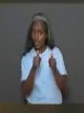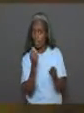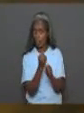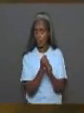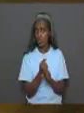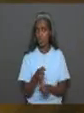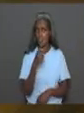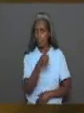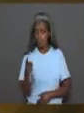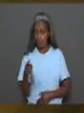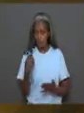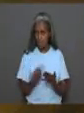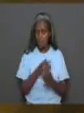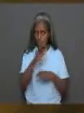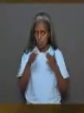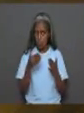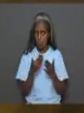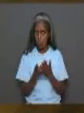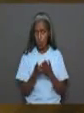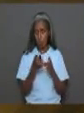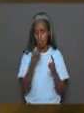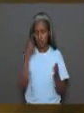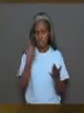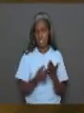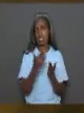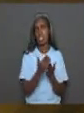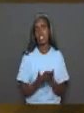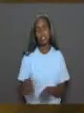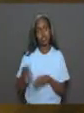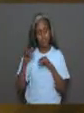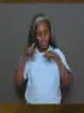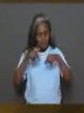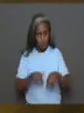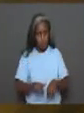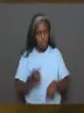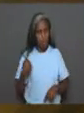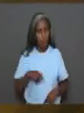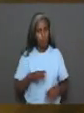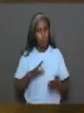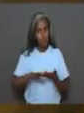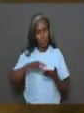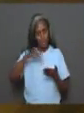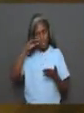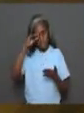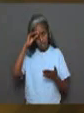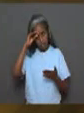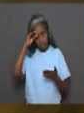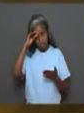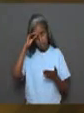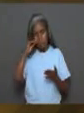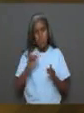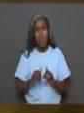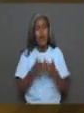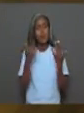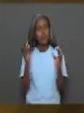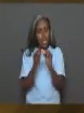everyone. That is all for this lesson, students. Today, we have learned how to